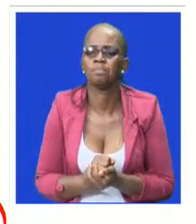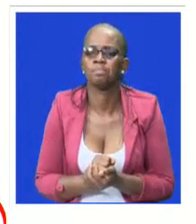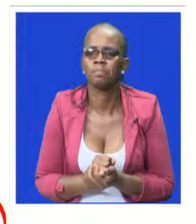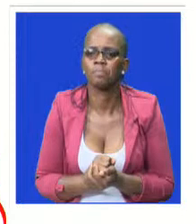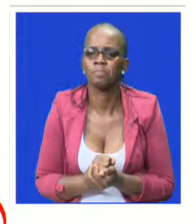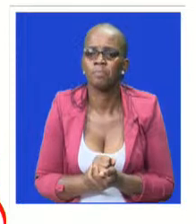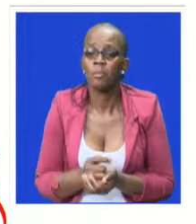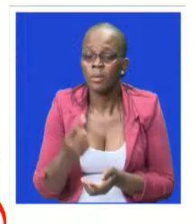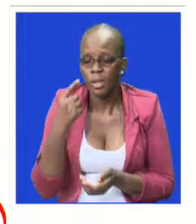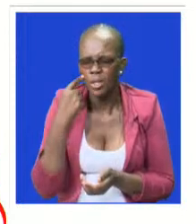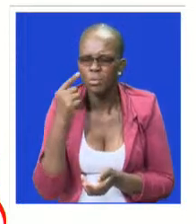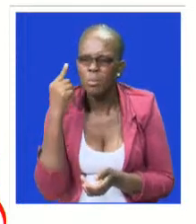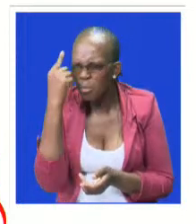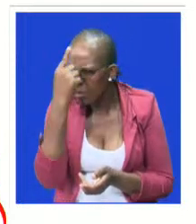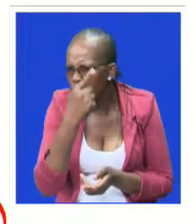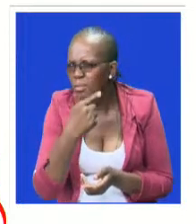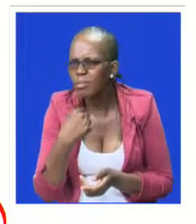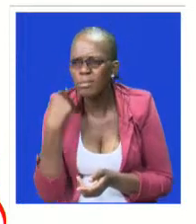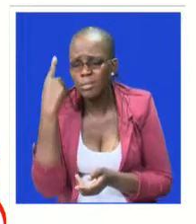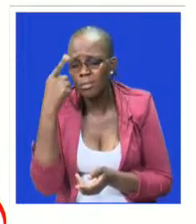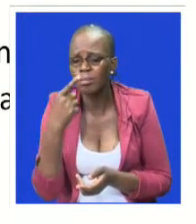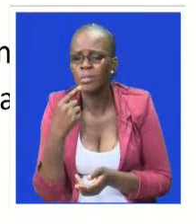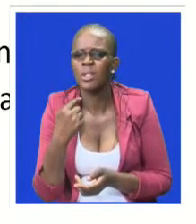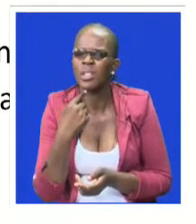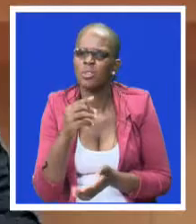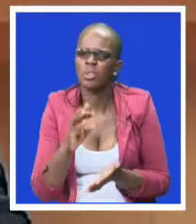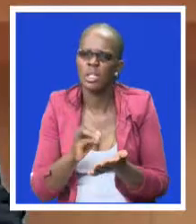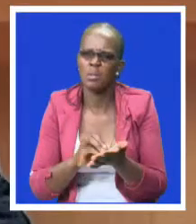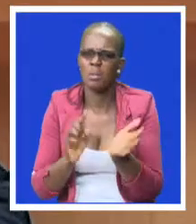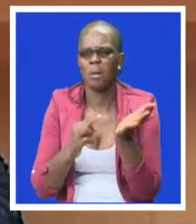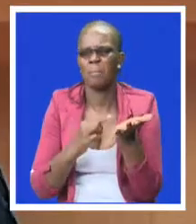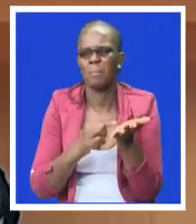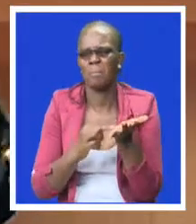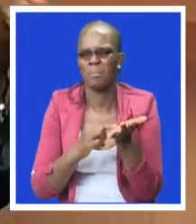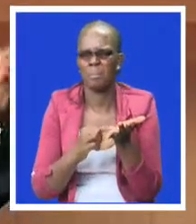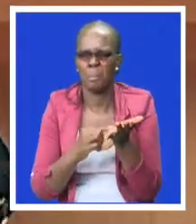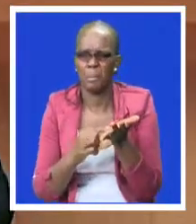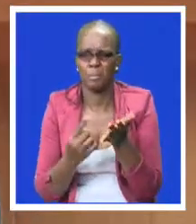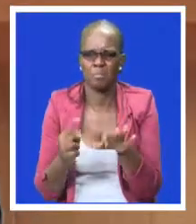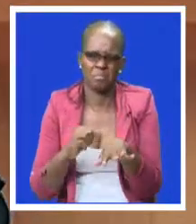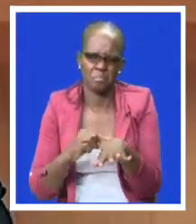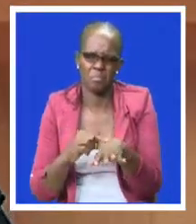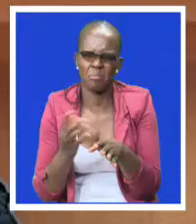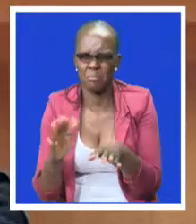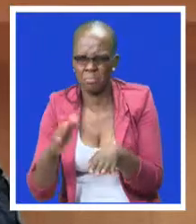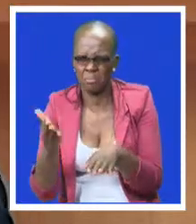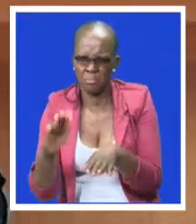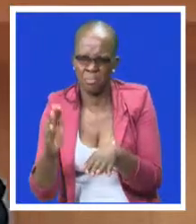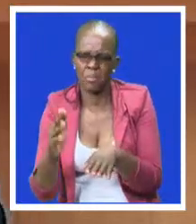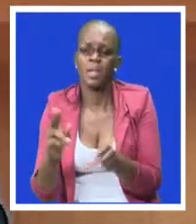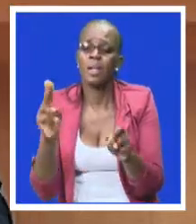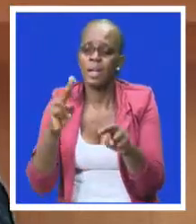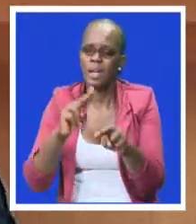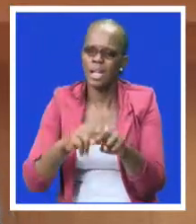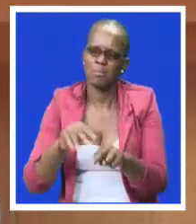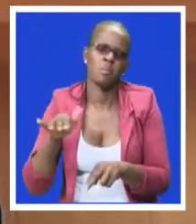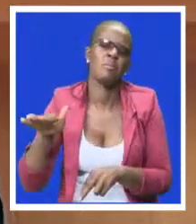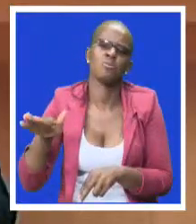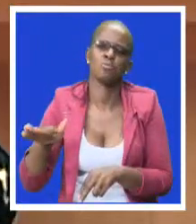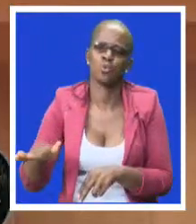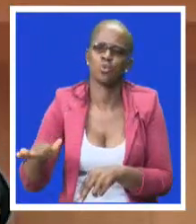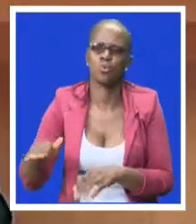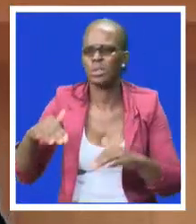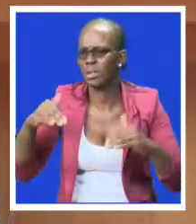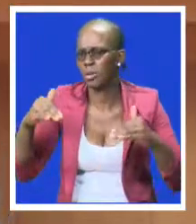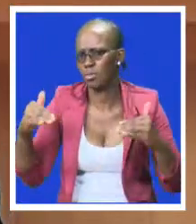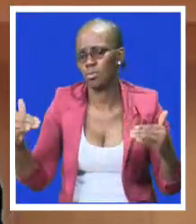were short and light skinned. So duties of women among the San,